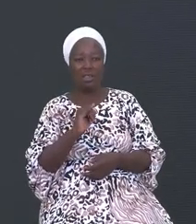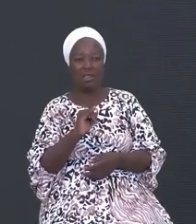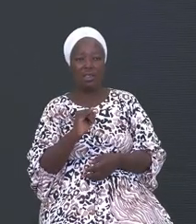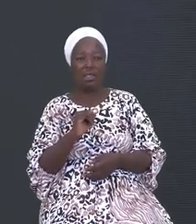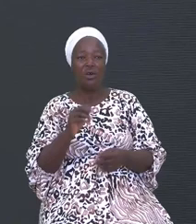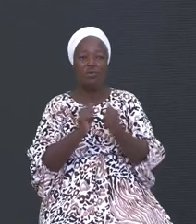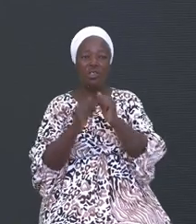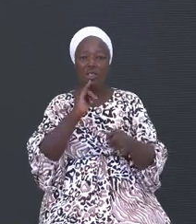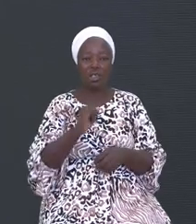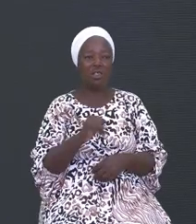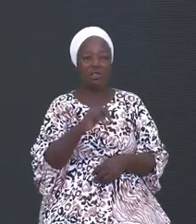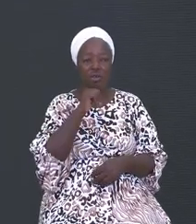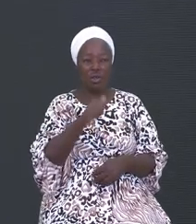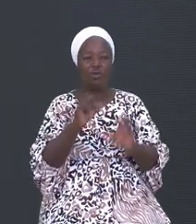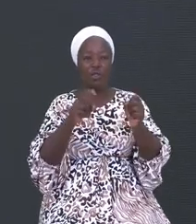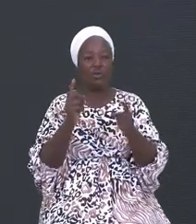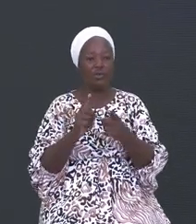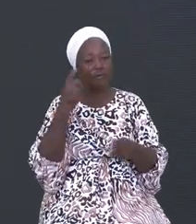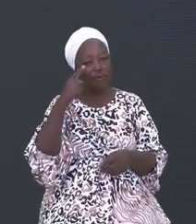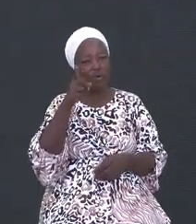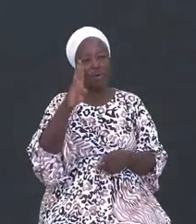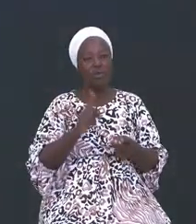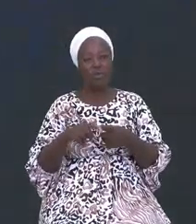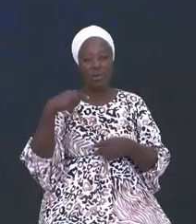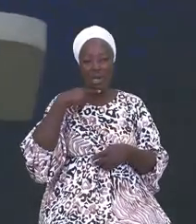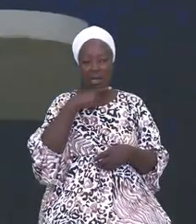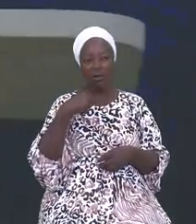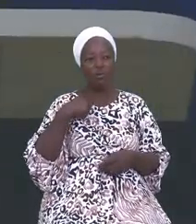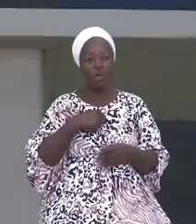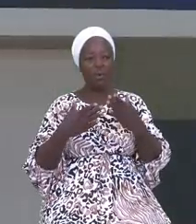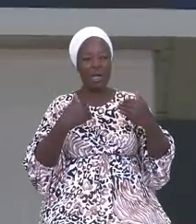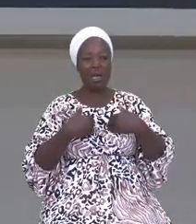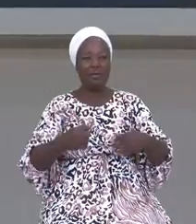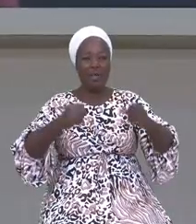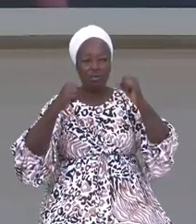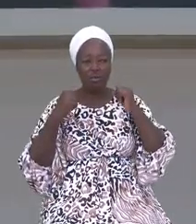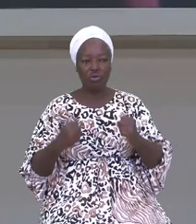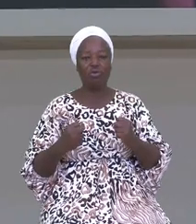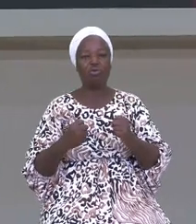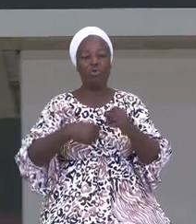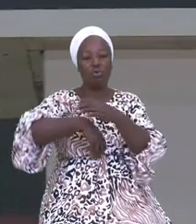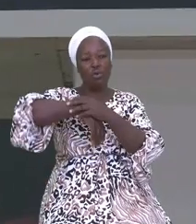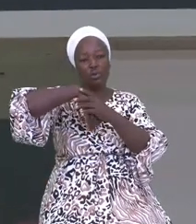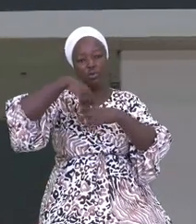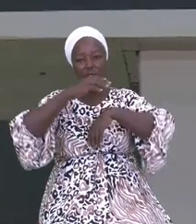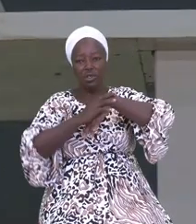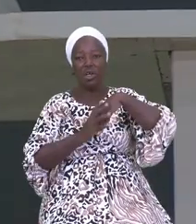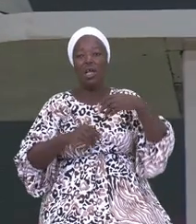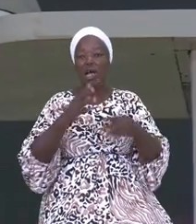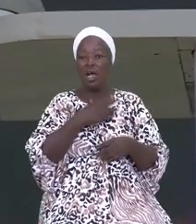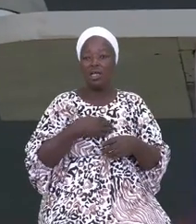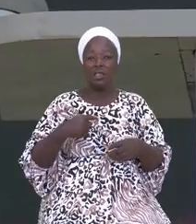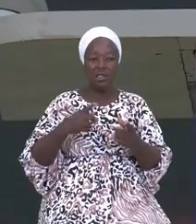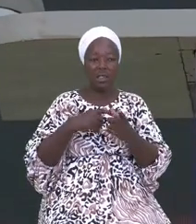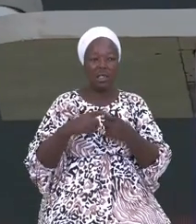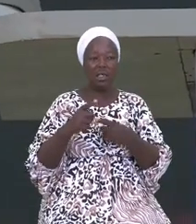strong consolation. Because we know he's faithful, we can have a strong consolation who have